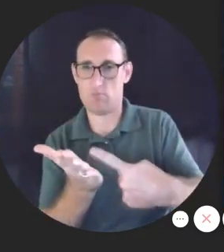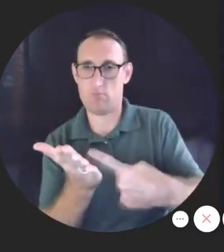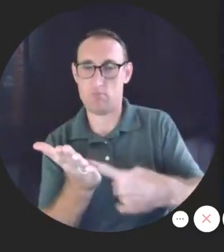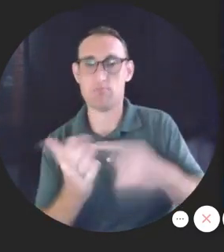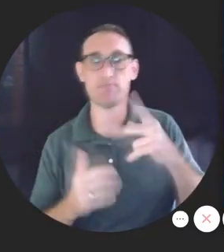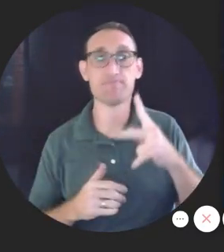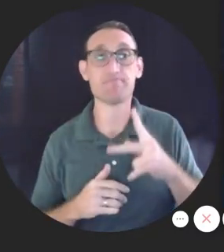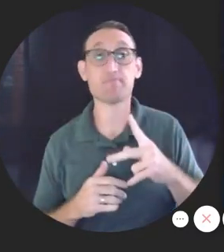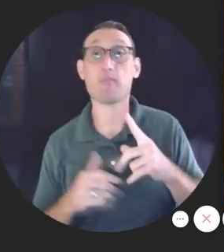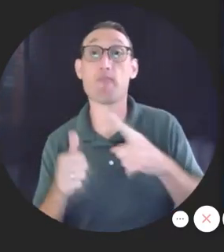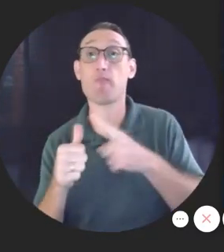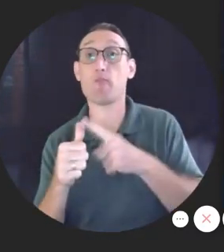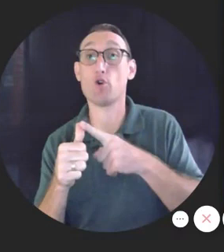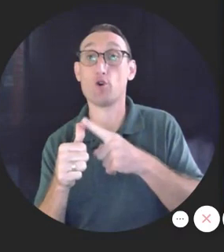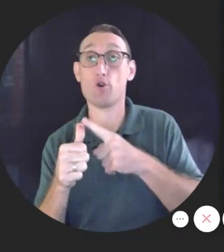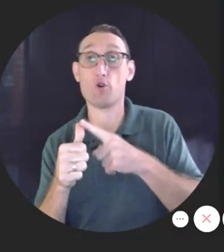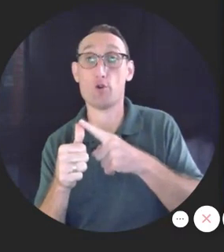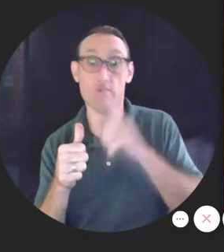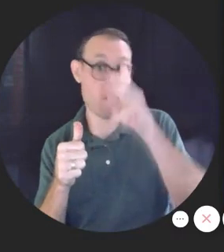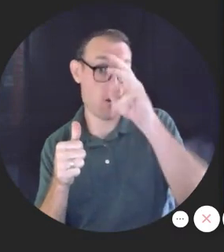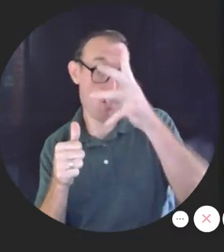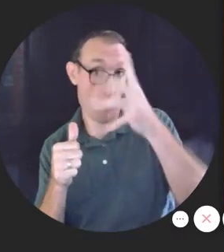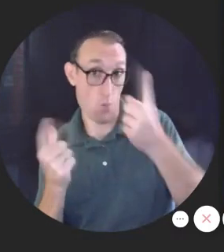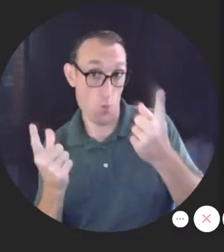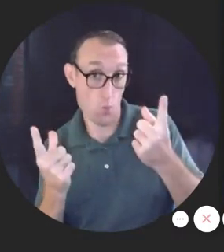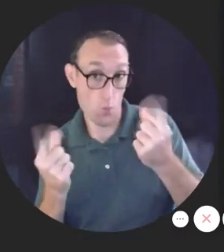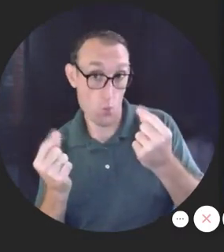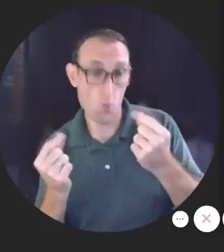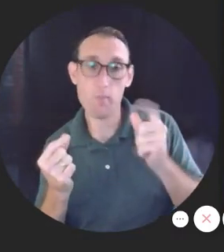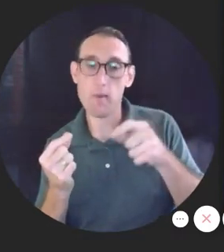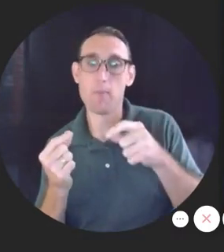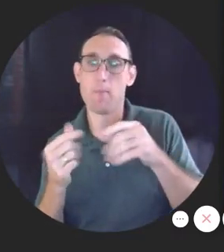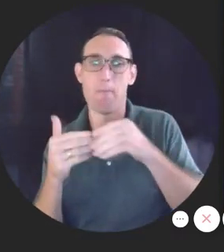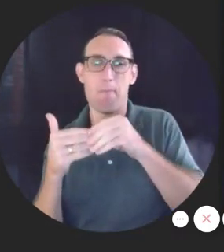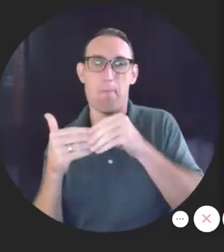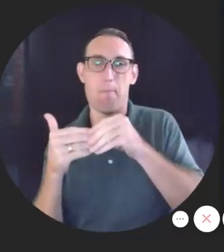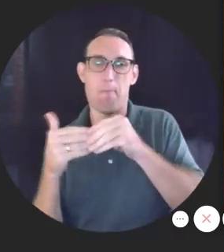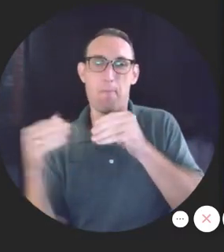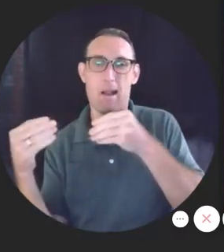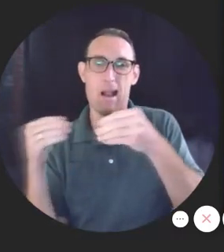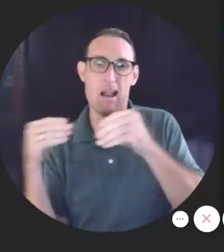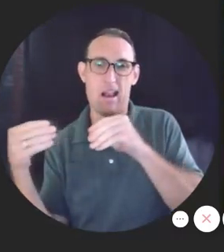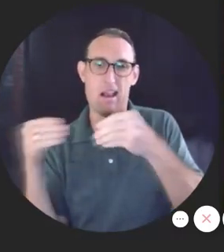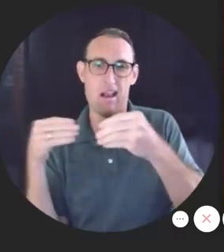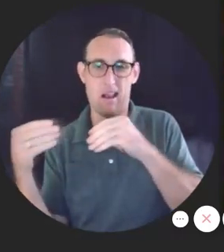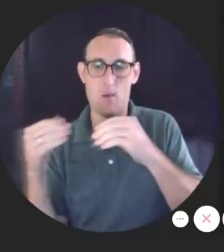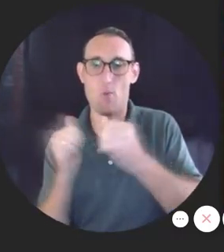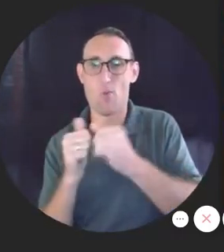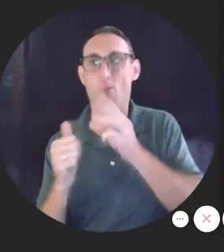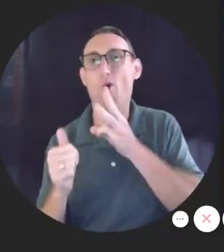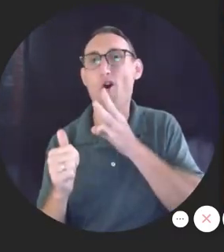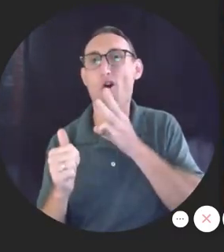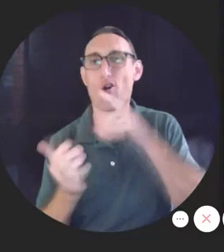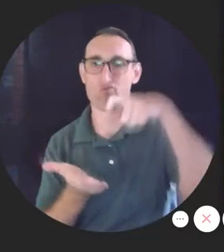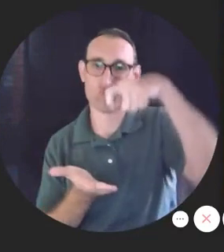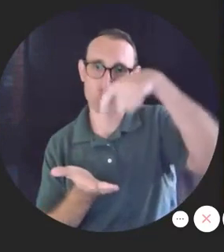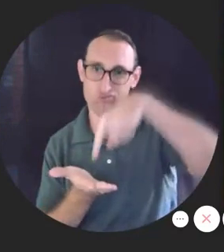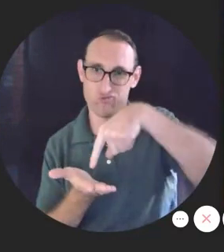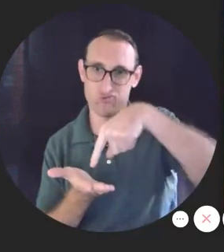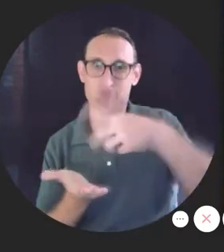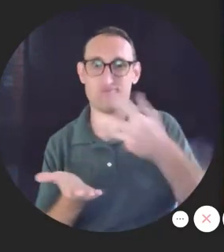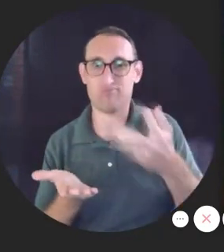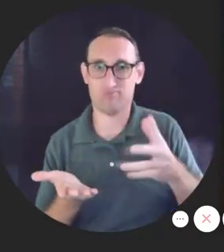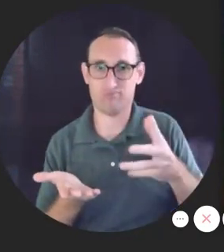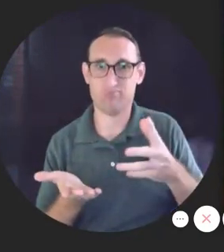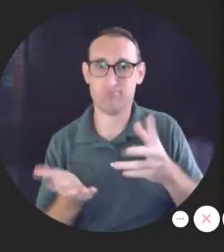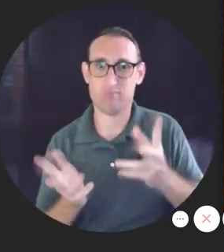Okay, design number 1, it looks like all we need is that piece of plastic and then a drop of water. Okay, here's our piece of plastic. I